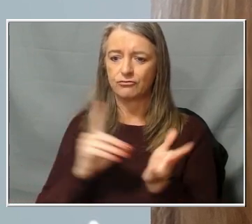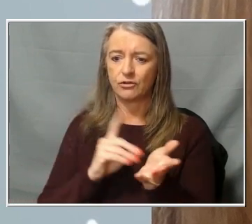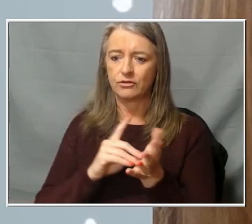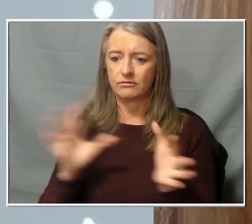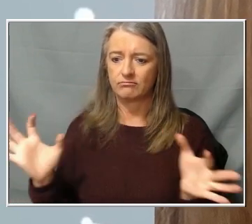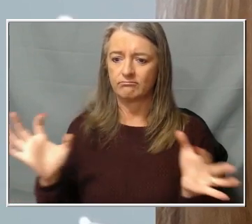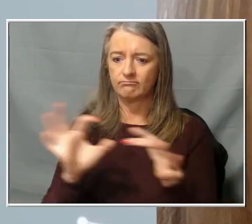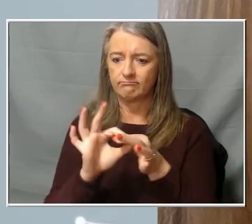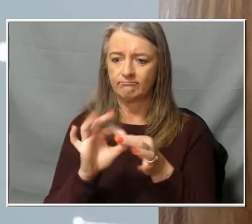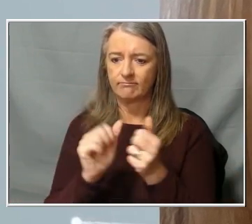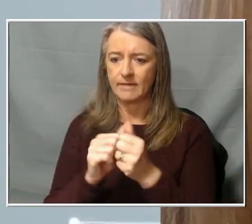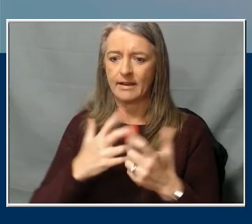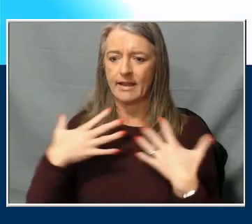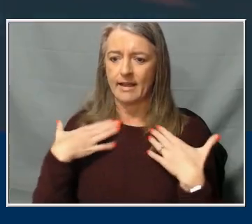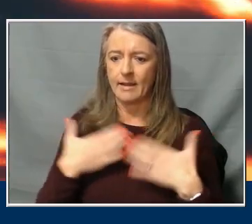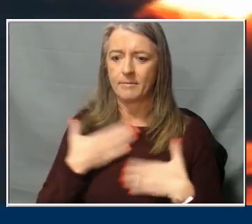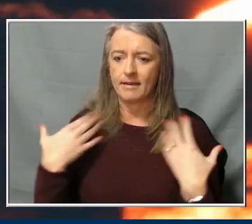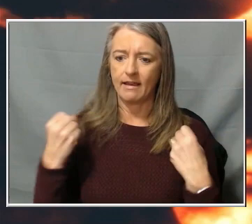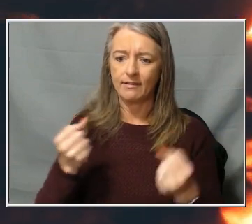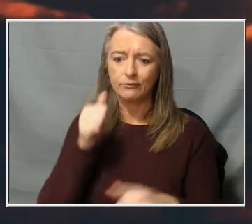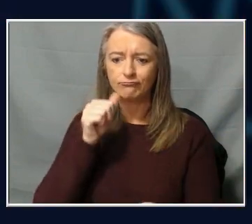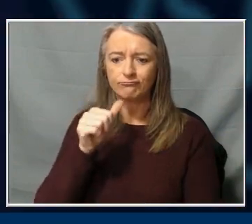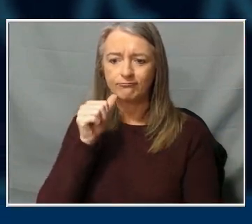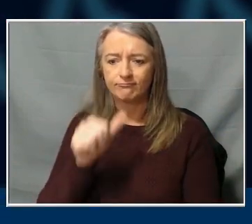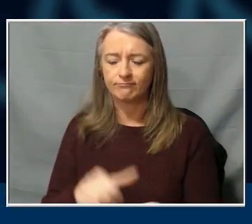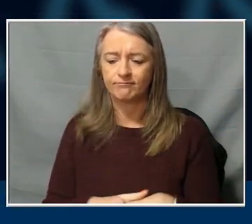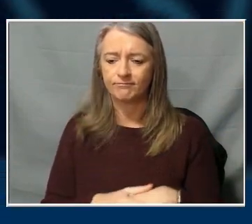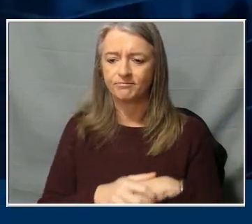happy, healthy little girl.